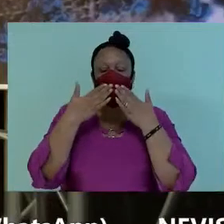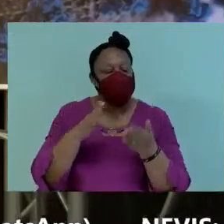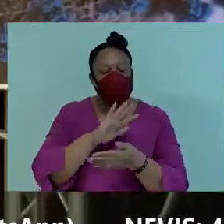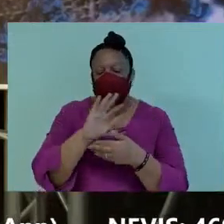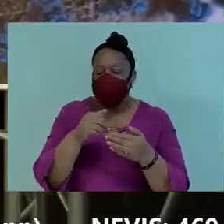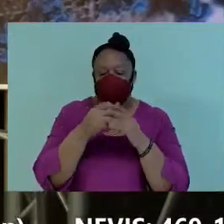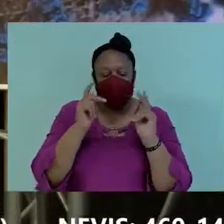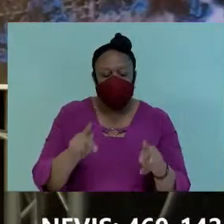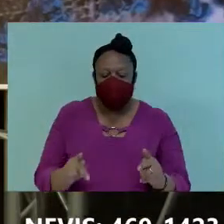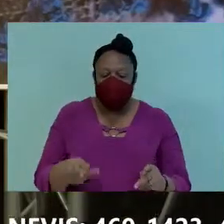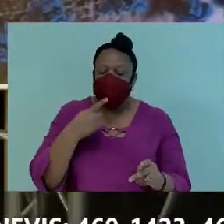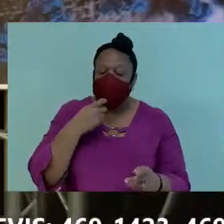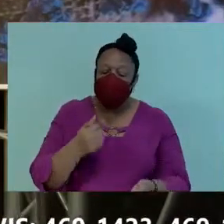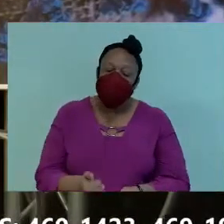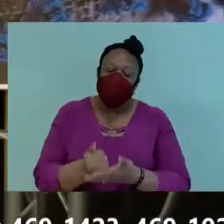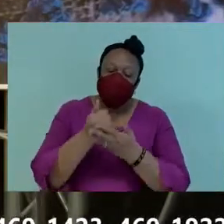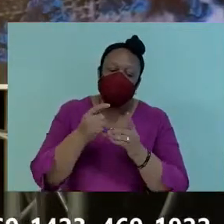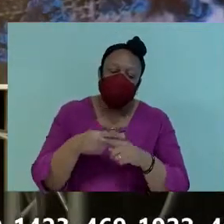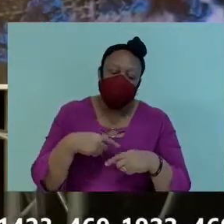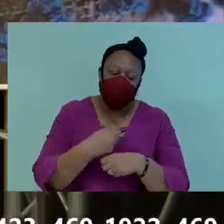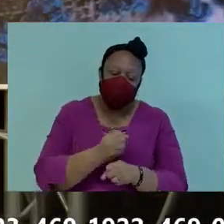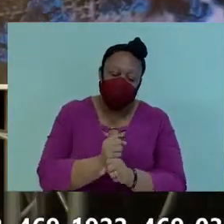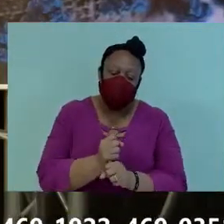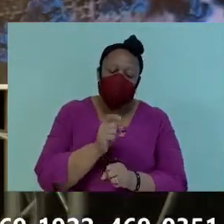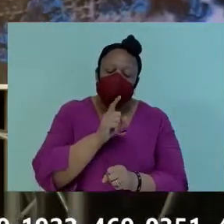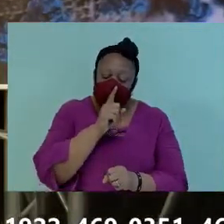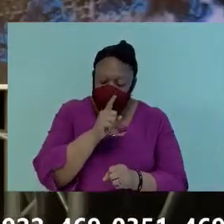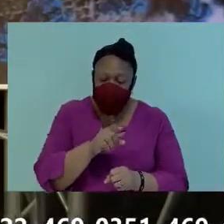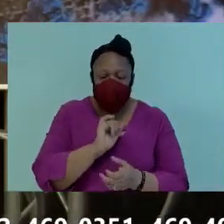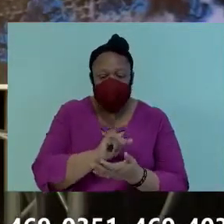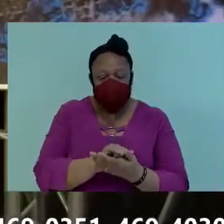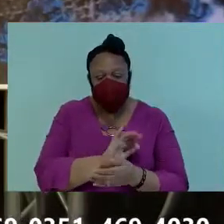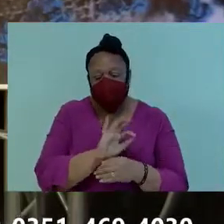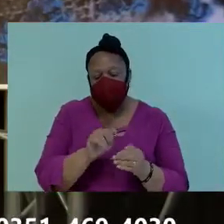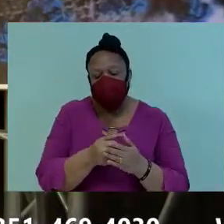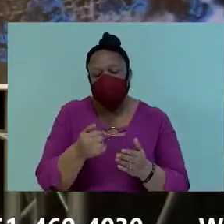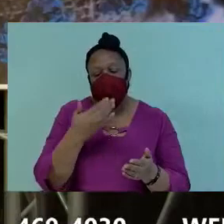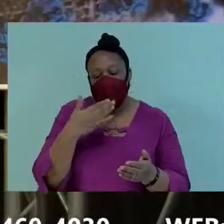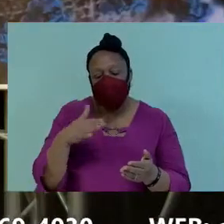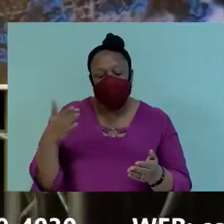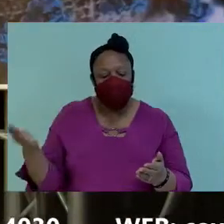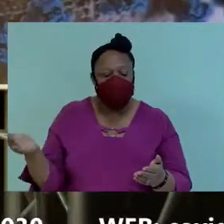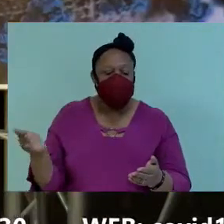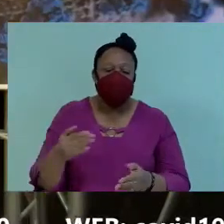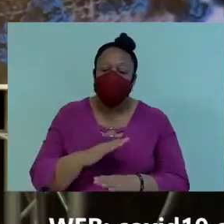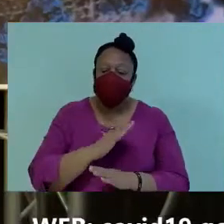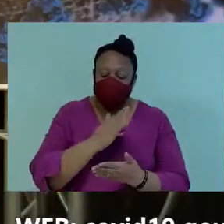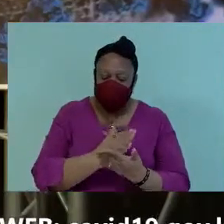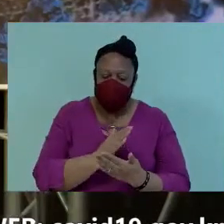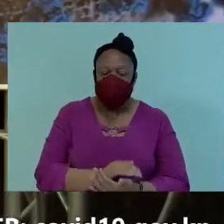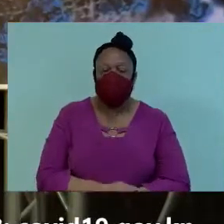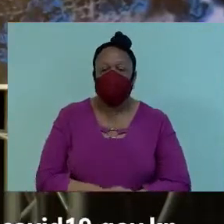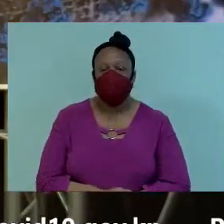success, and we look forward for your continued efforts and support in this regard.